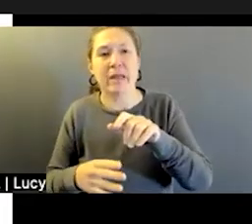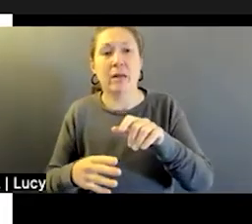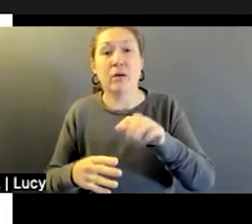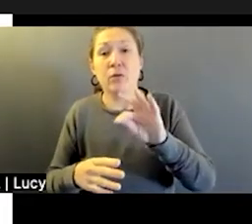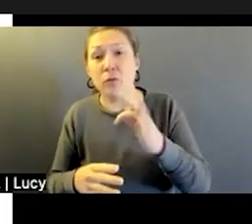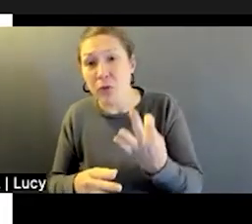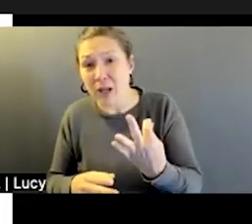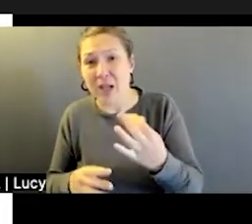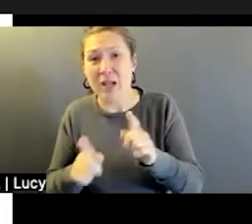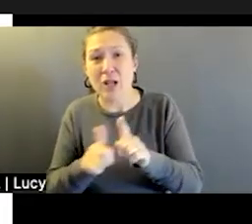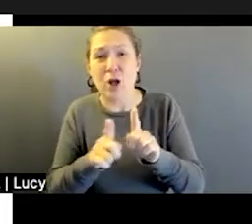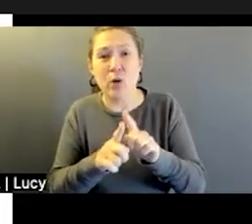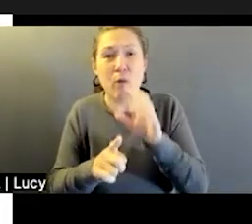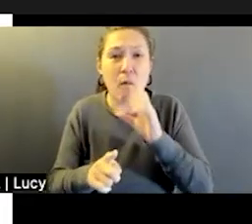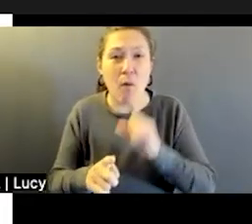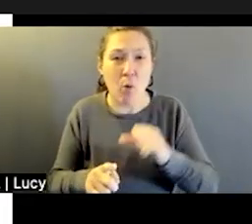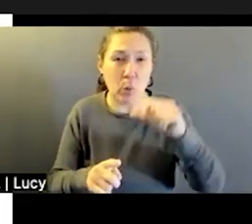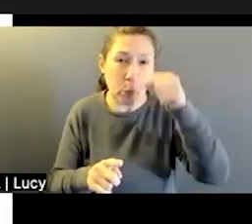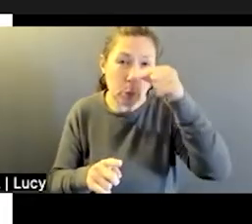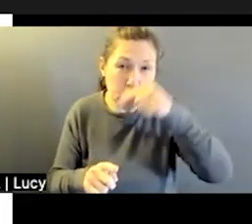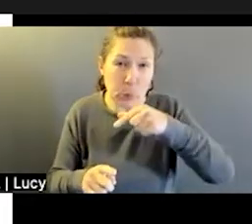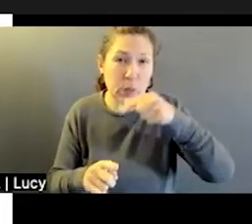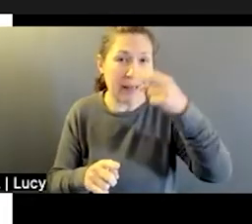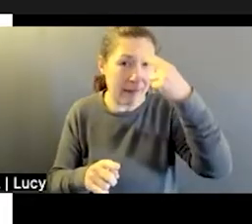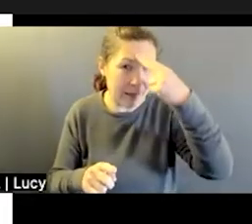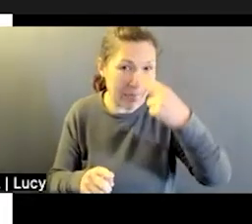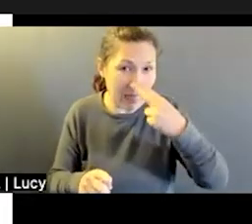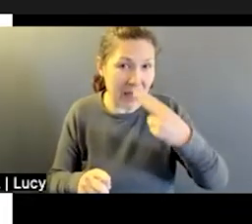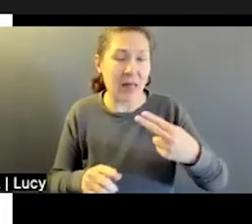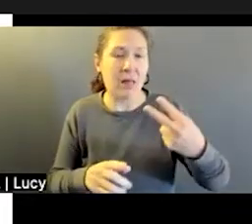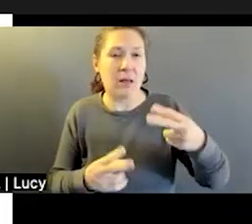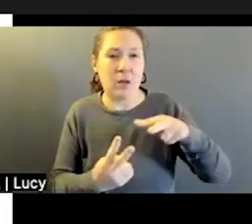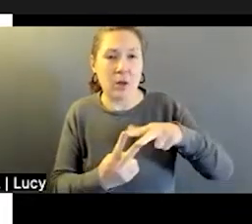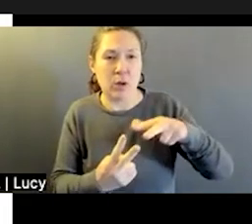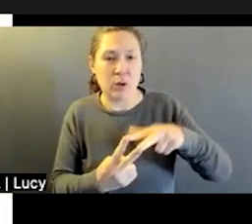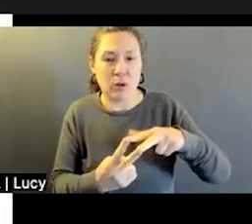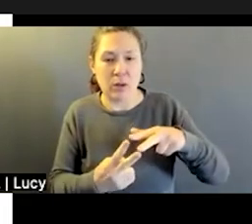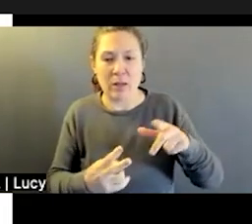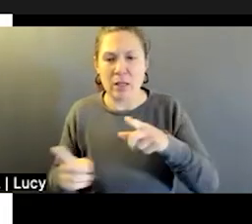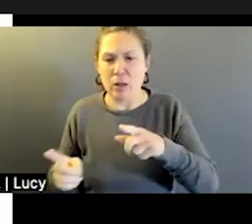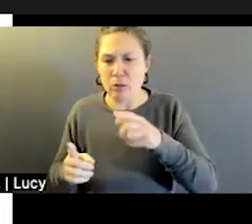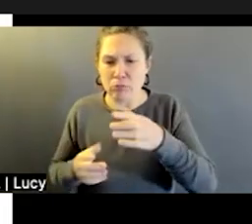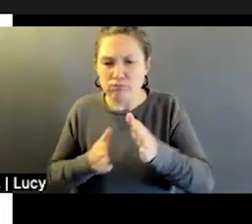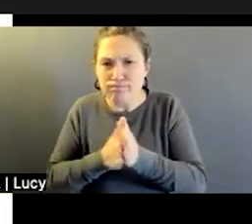Old Greek and Latin, acquiring a big passion for Euclid and a